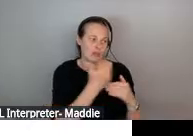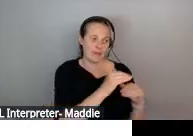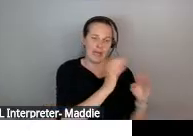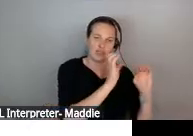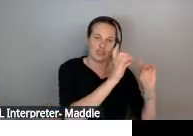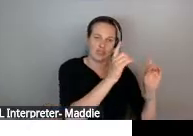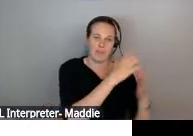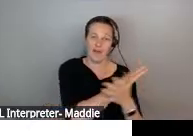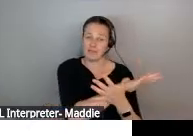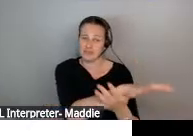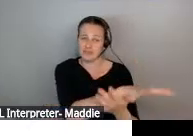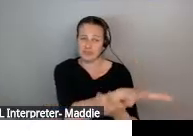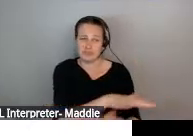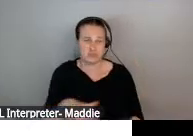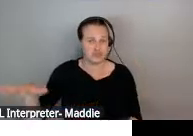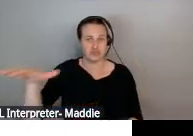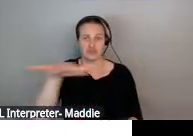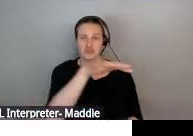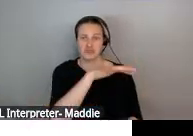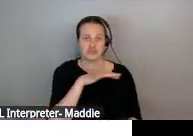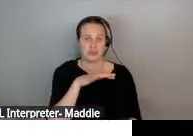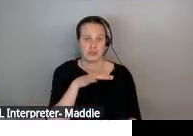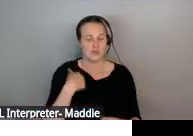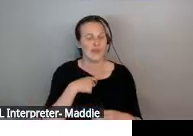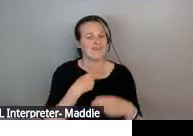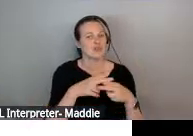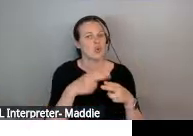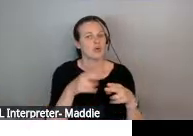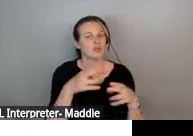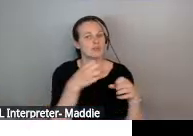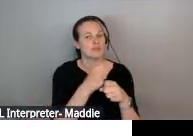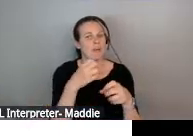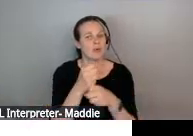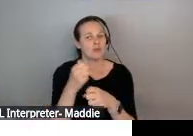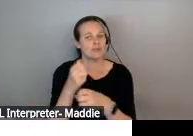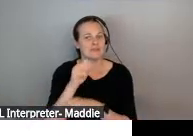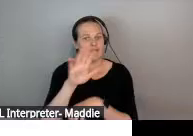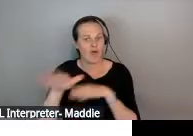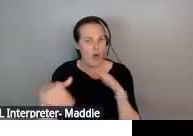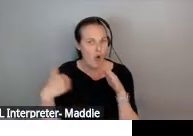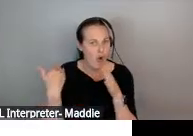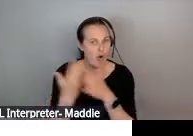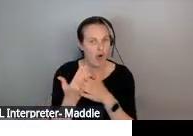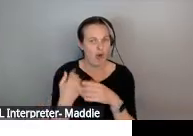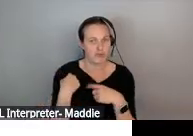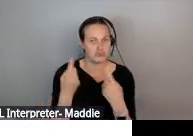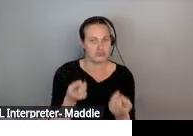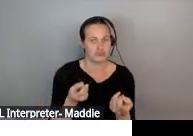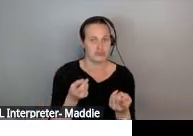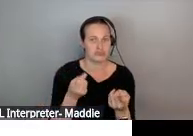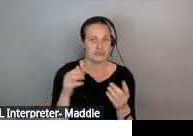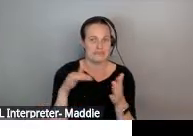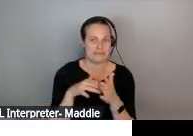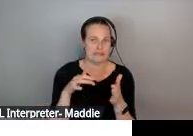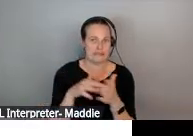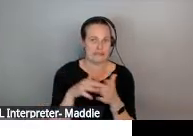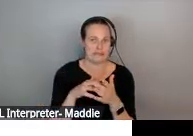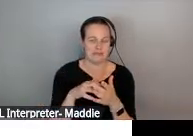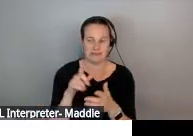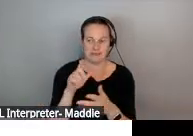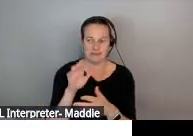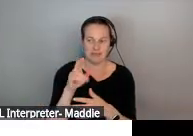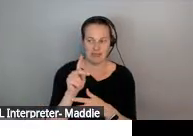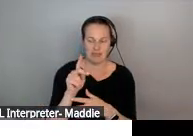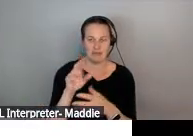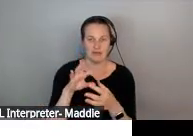domains. So we have short summaries of all those studies linked off of